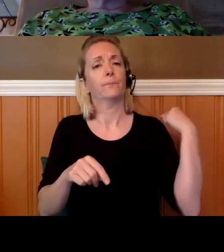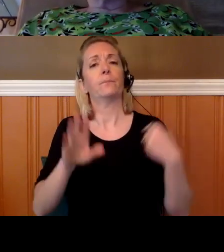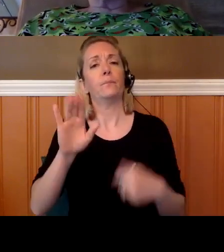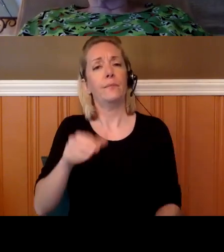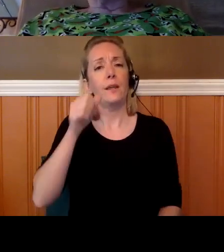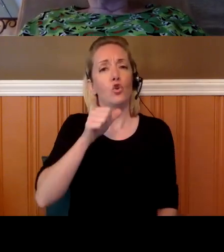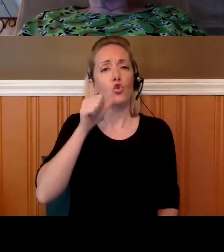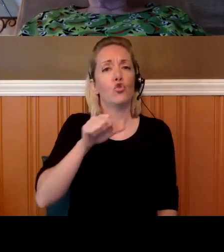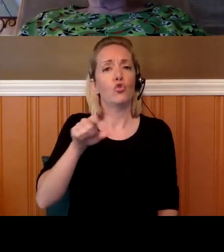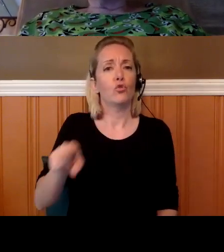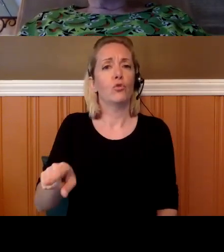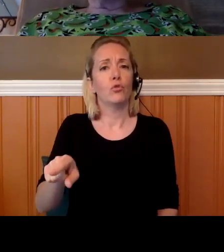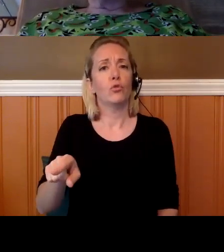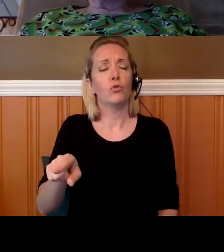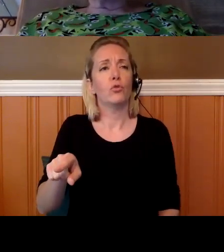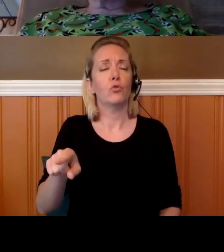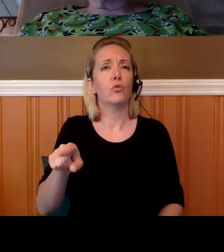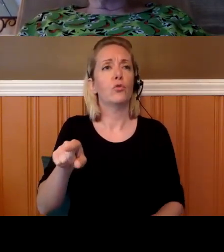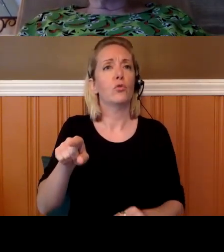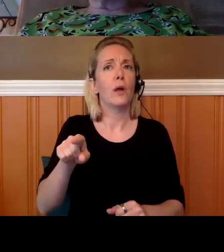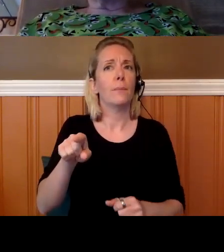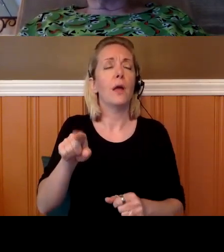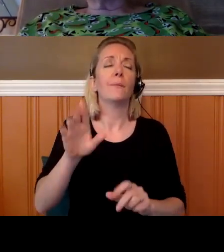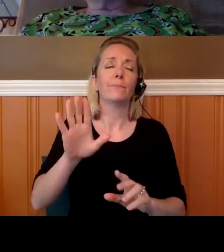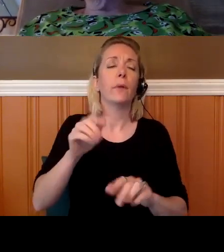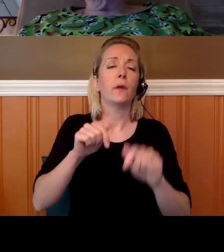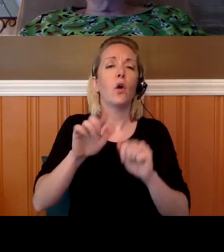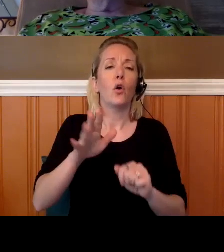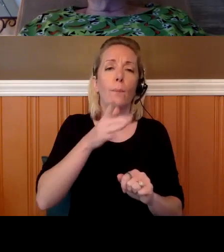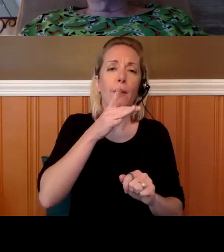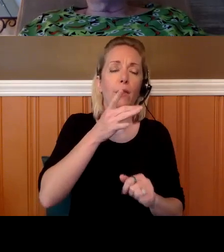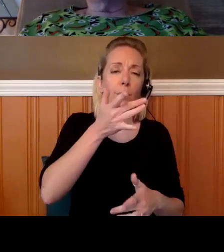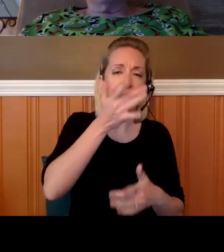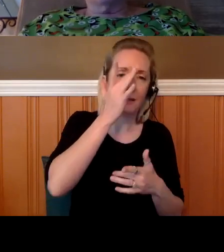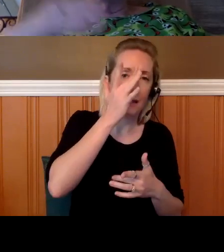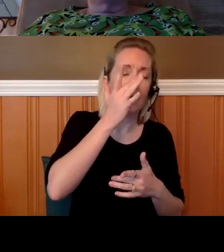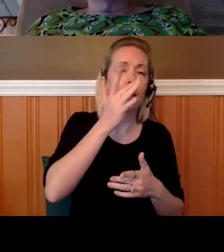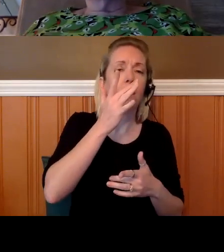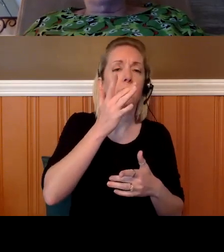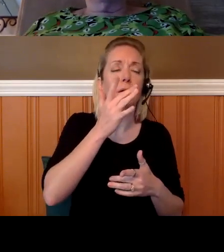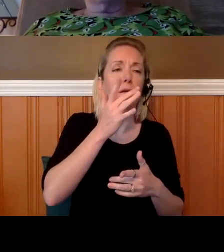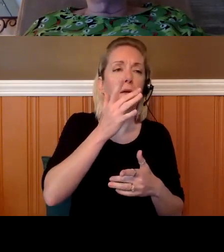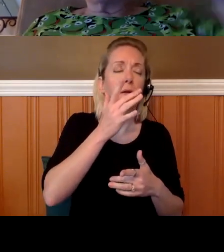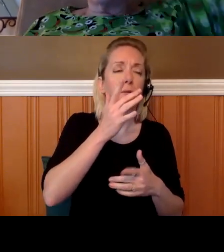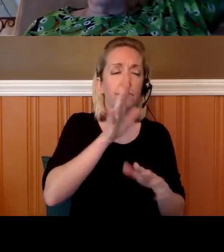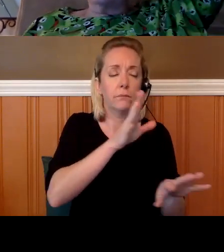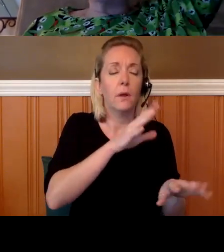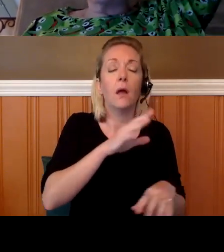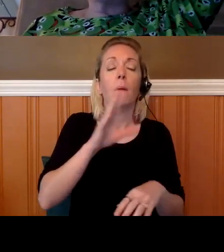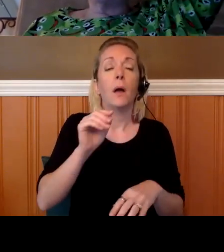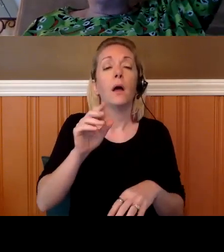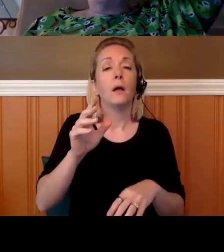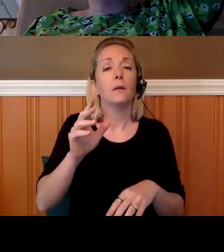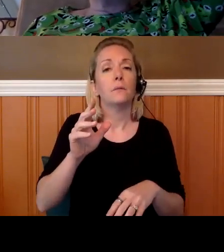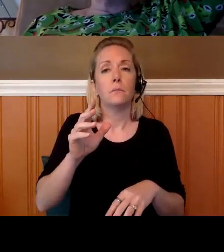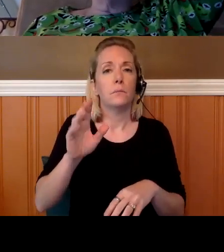in school for a couple years. Her mom had been sick, so mom hadn't really been on top of the school program at that time. But then mom felt better